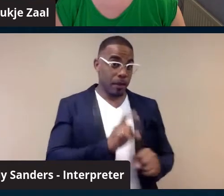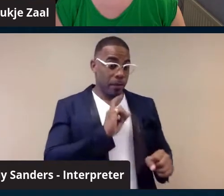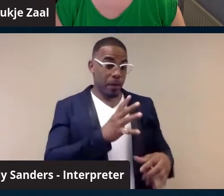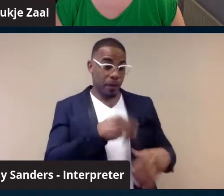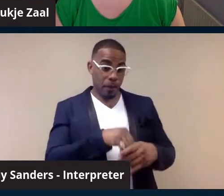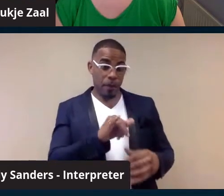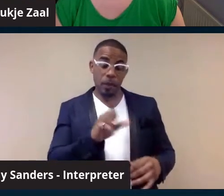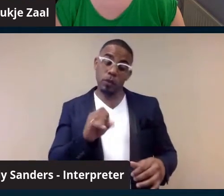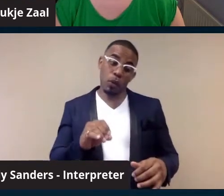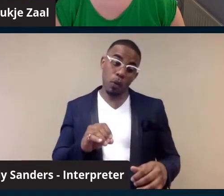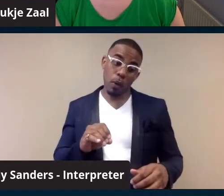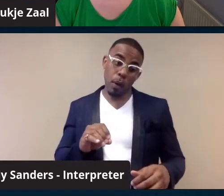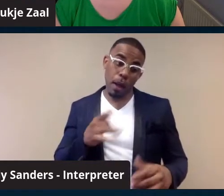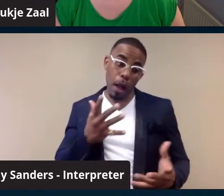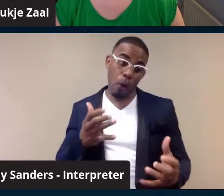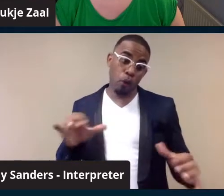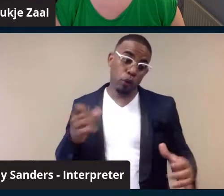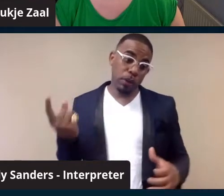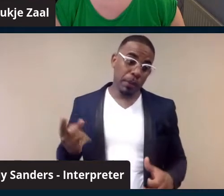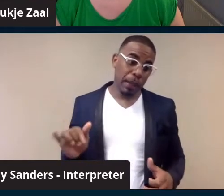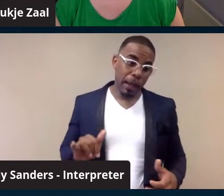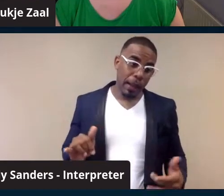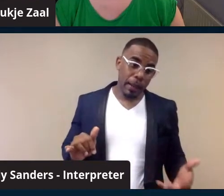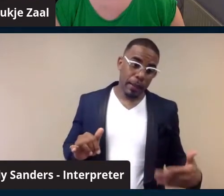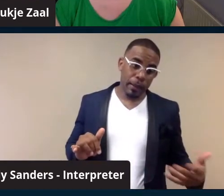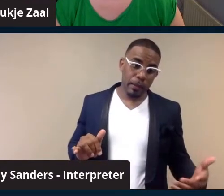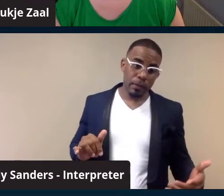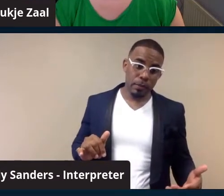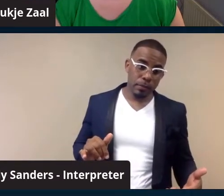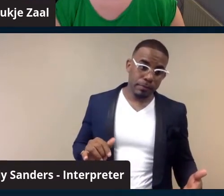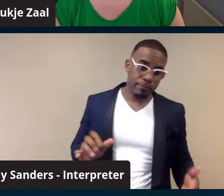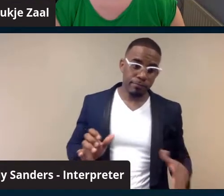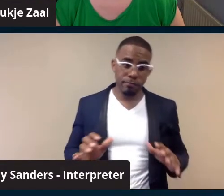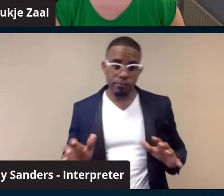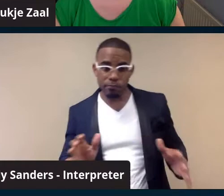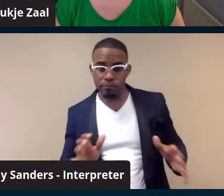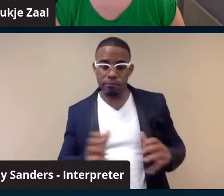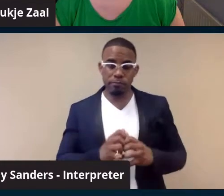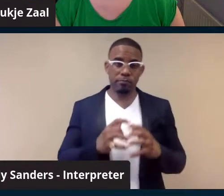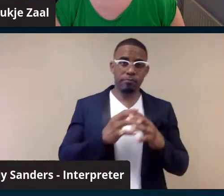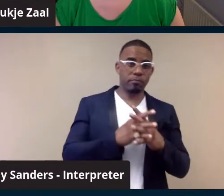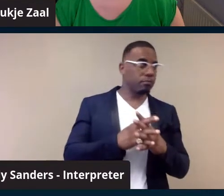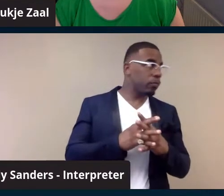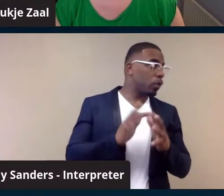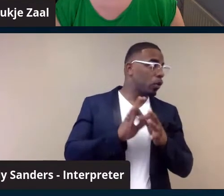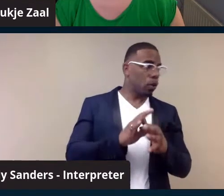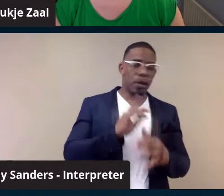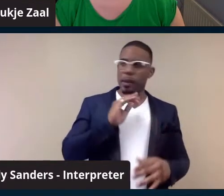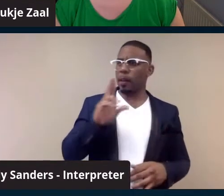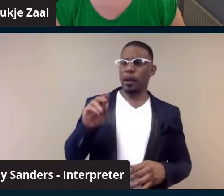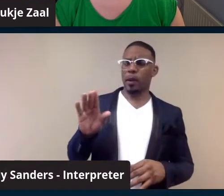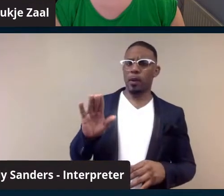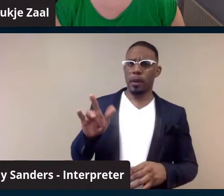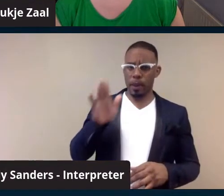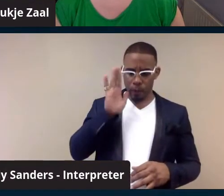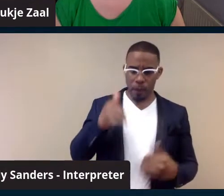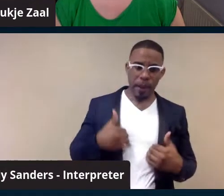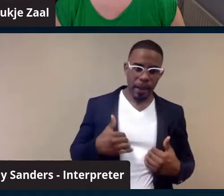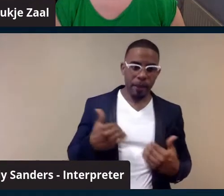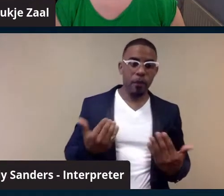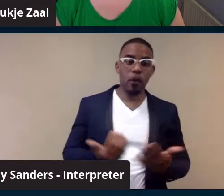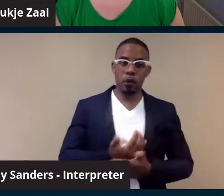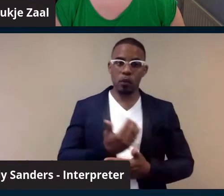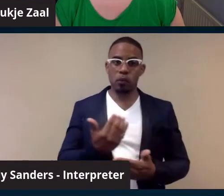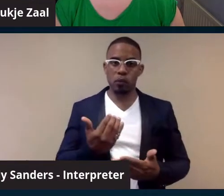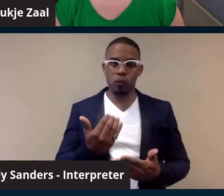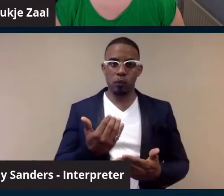demo. So I wanted to do something like build up the whole code, and I was like, no, we are going to have newcomers